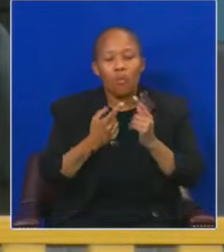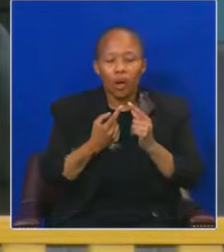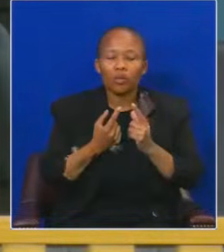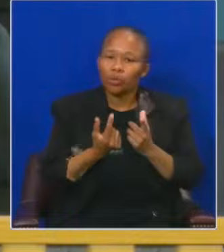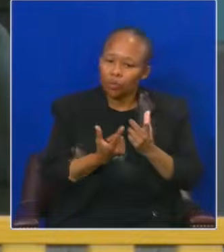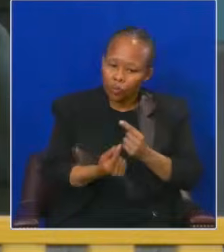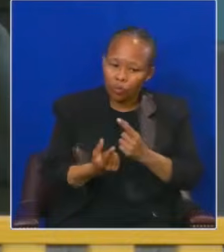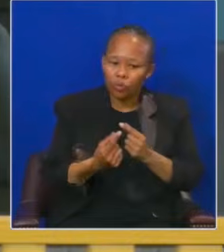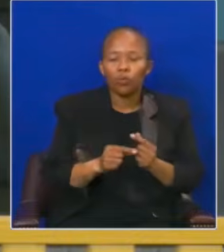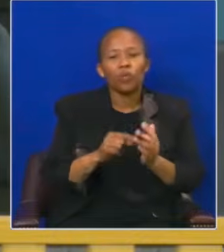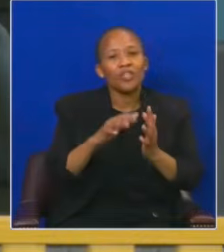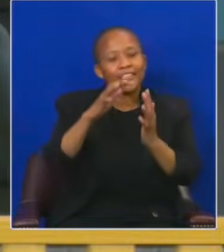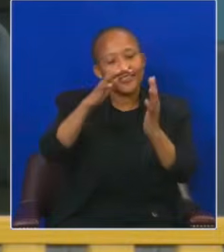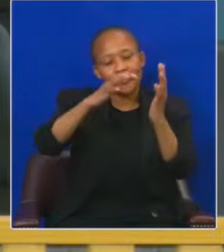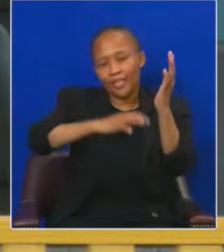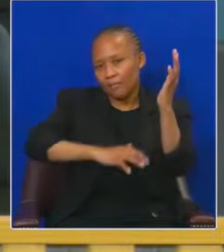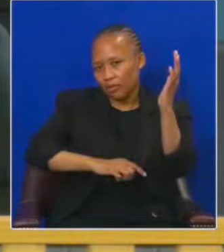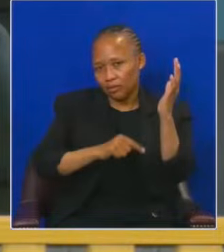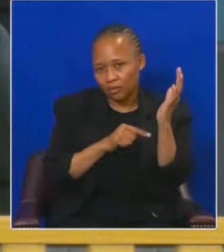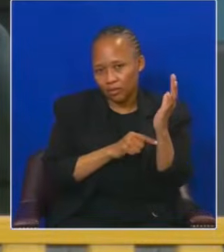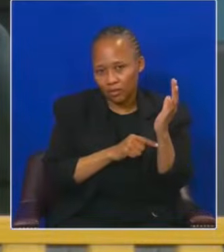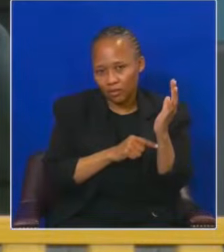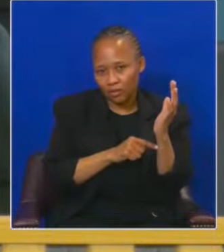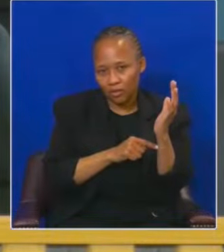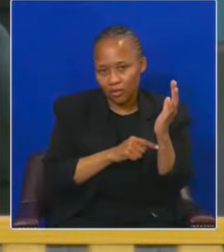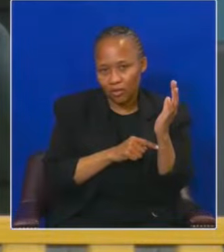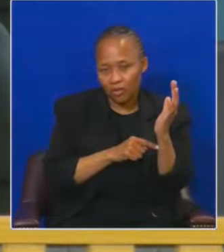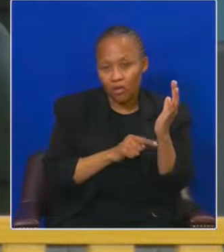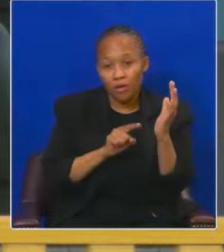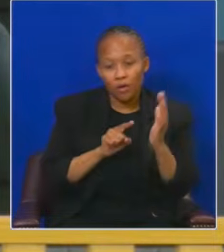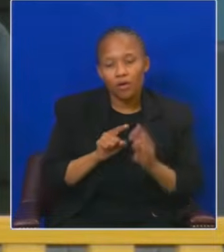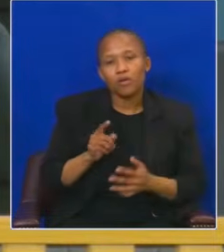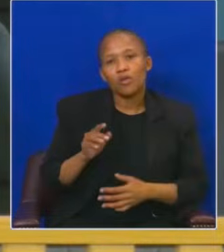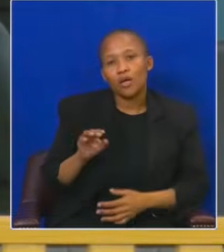the DFO will see it fit.